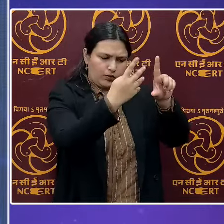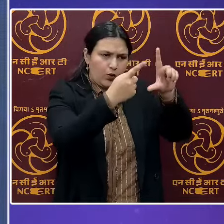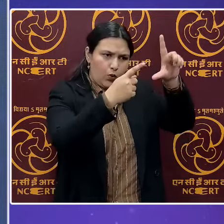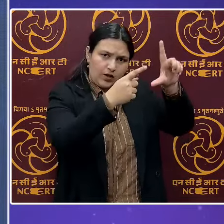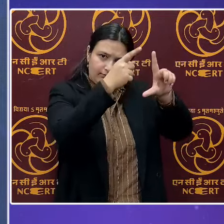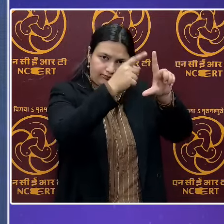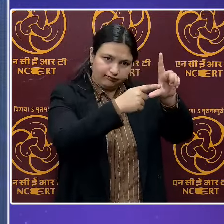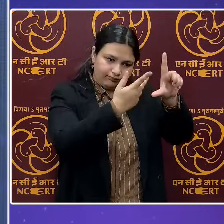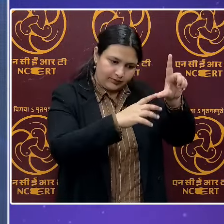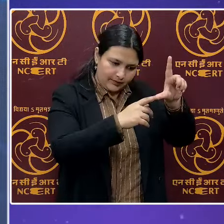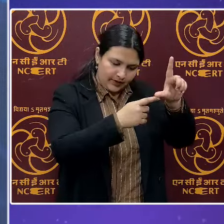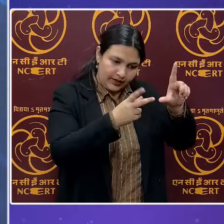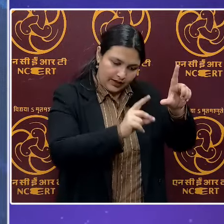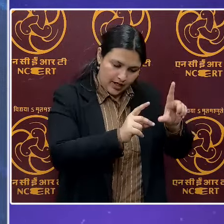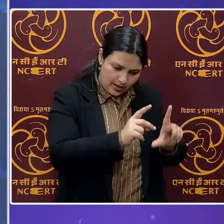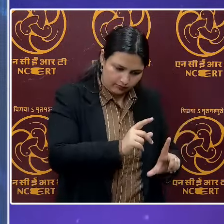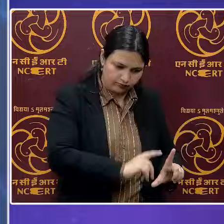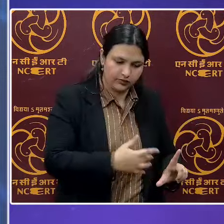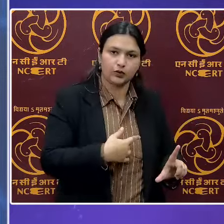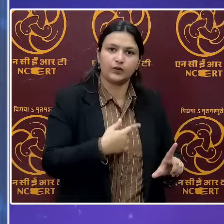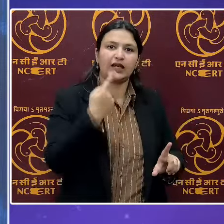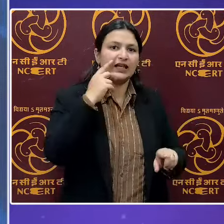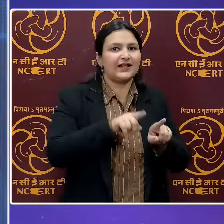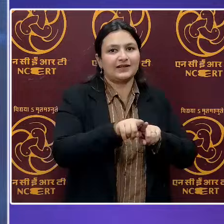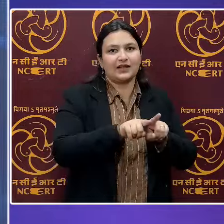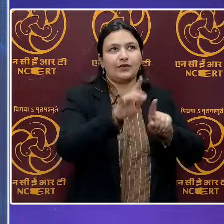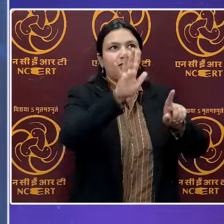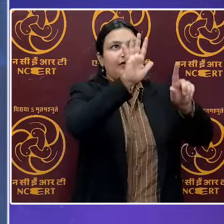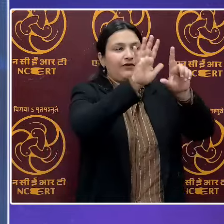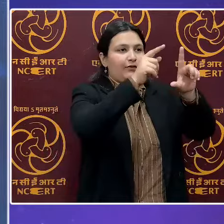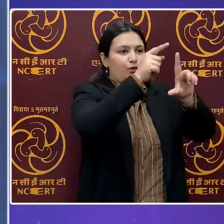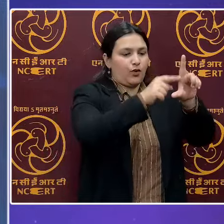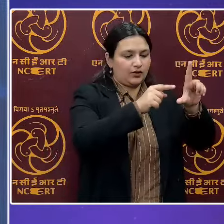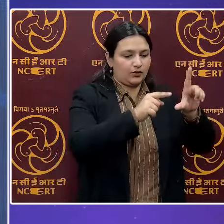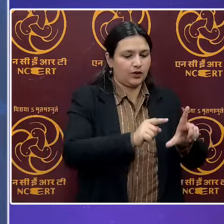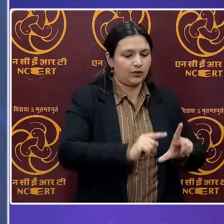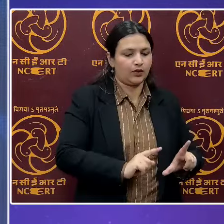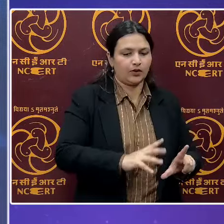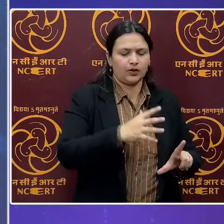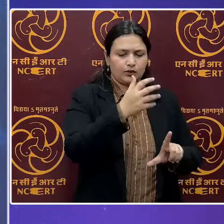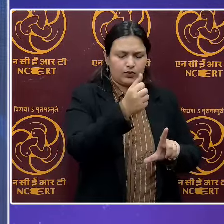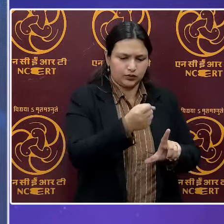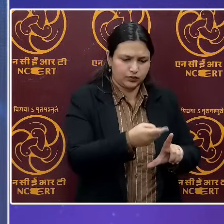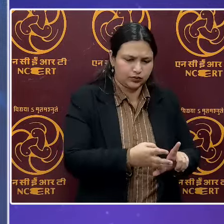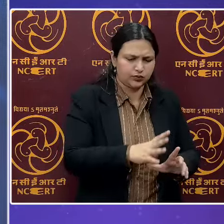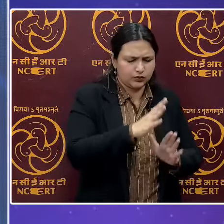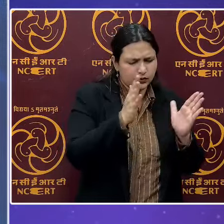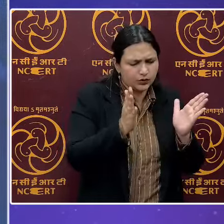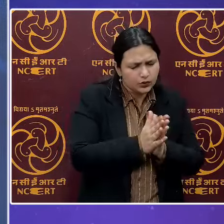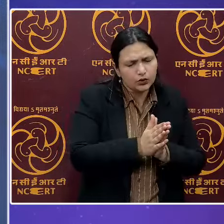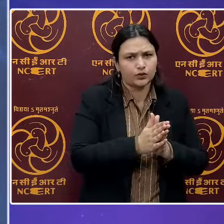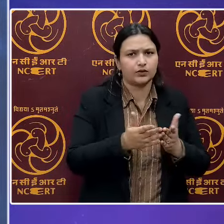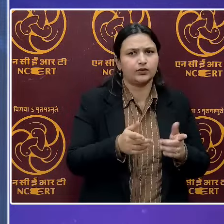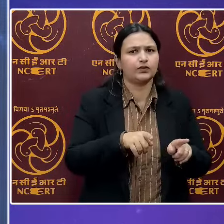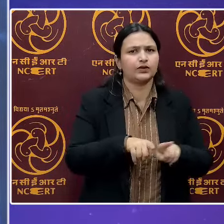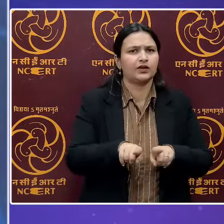it and the length of the room is covered. Then I will say that the length of this room is 5